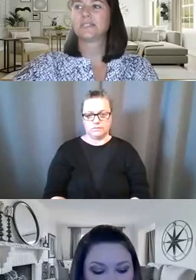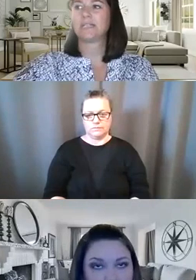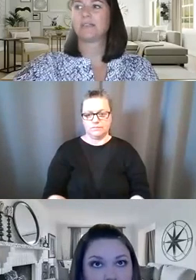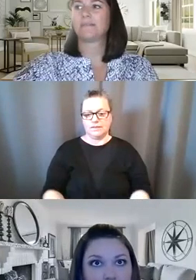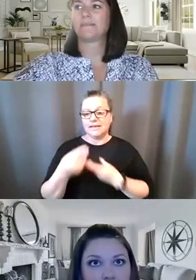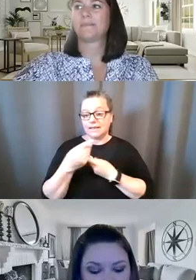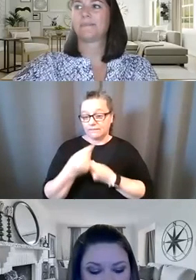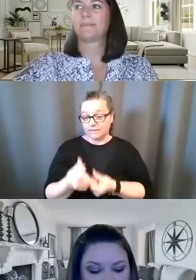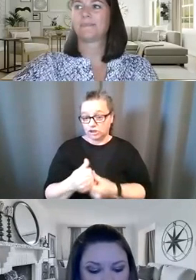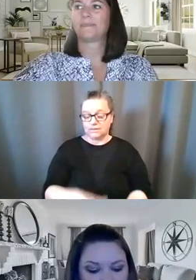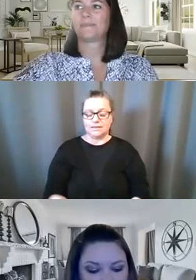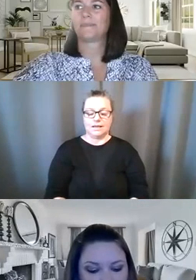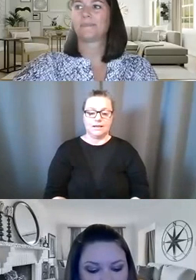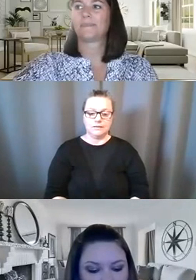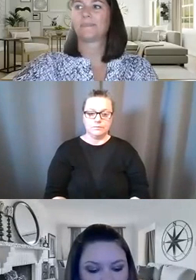Efficiency.